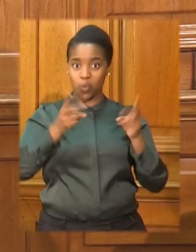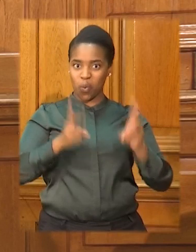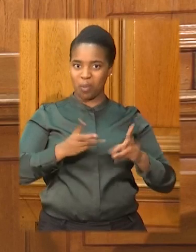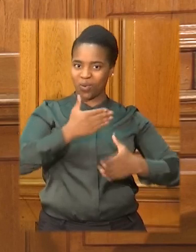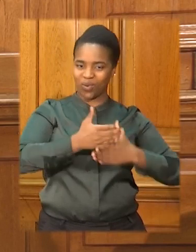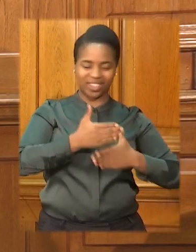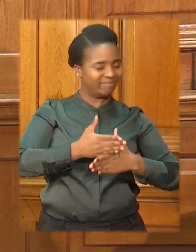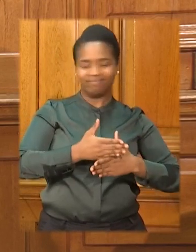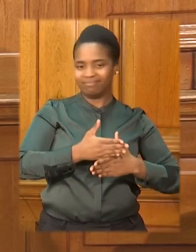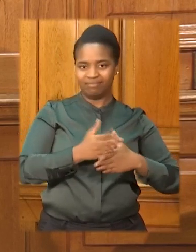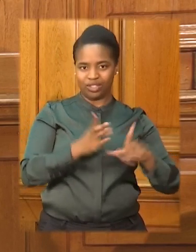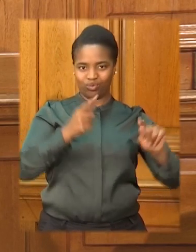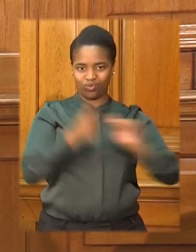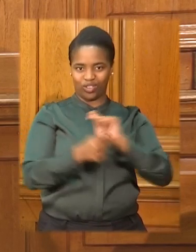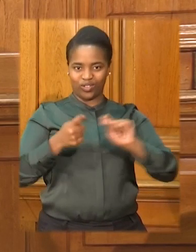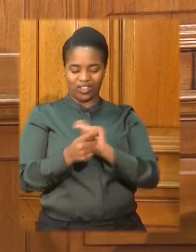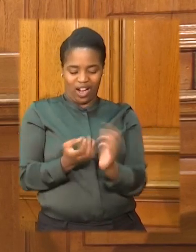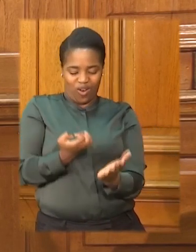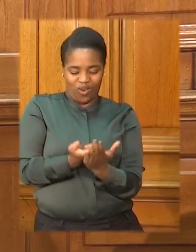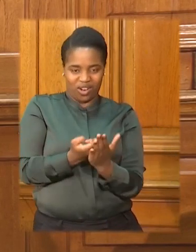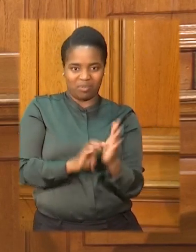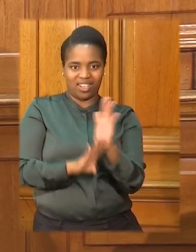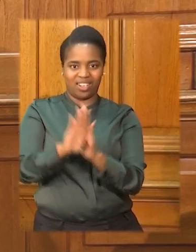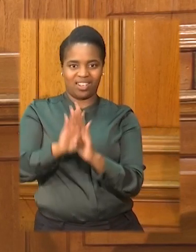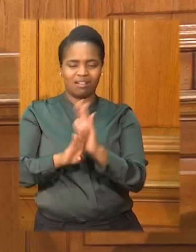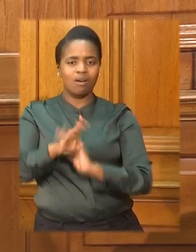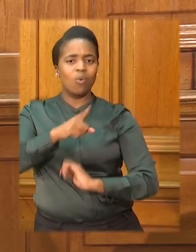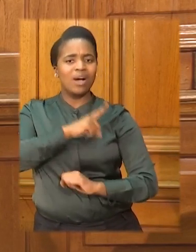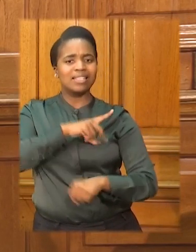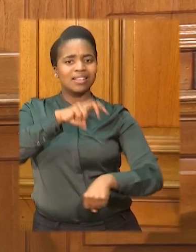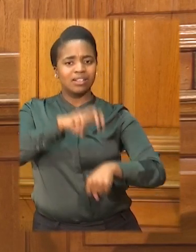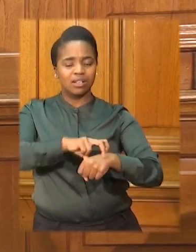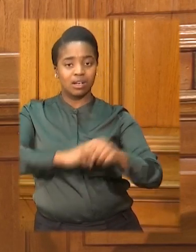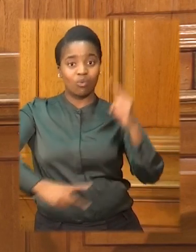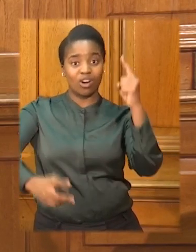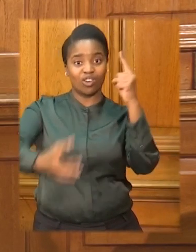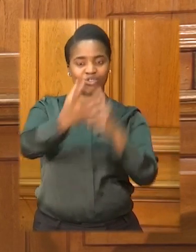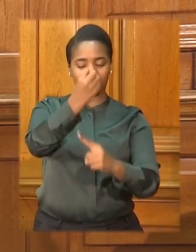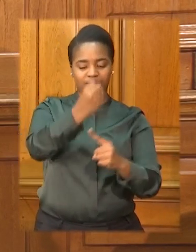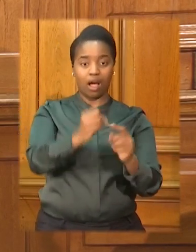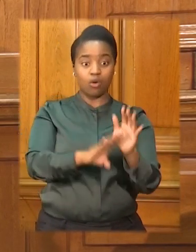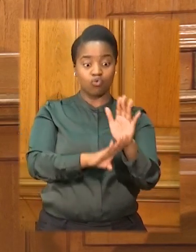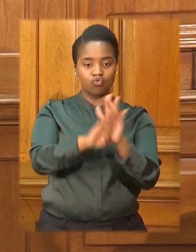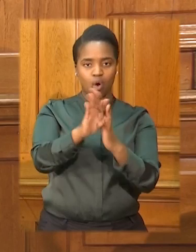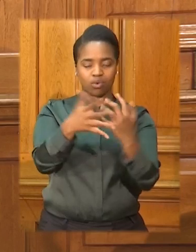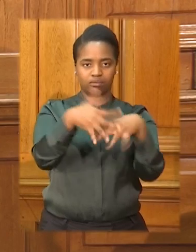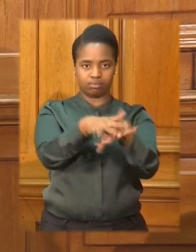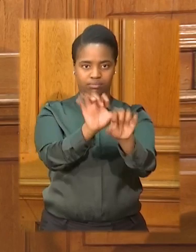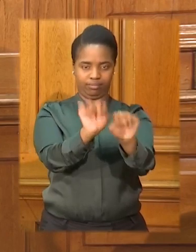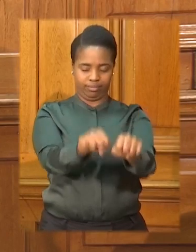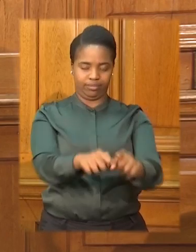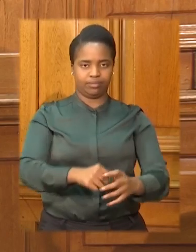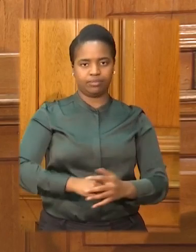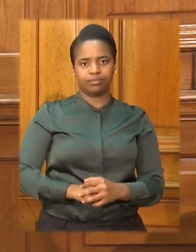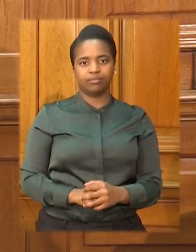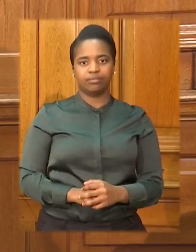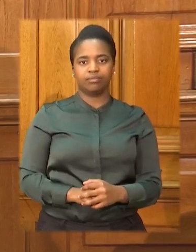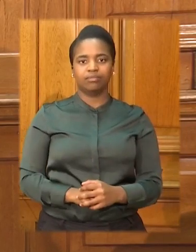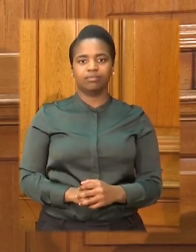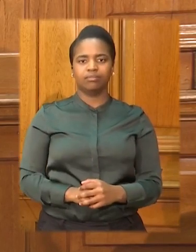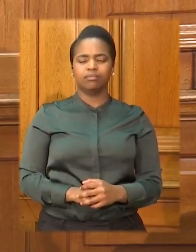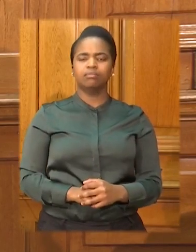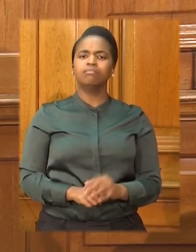to restructure the economy and to achieve inclusive growth. Building on the cooperation that is